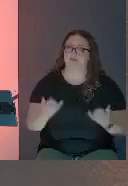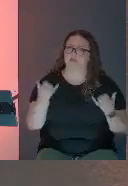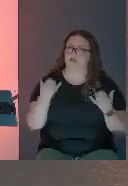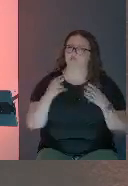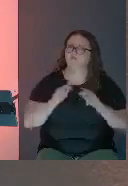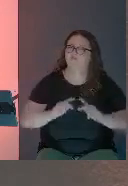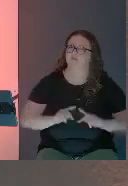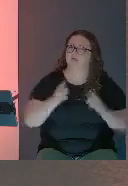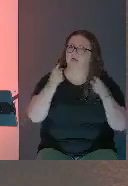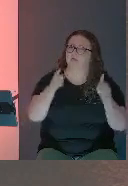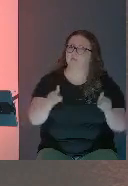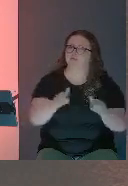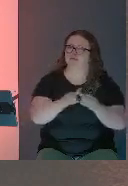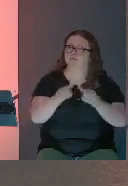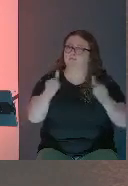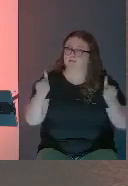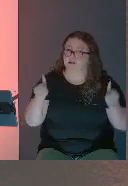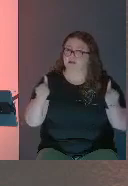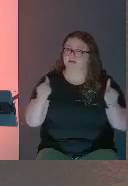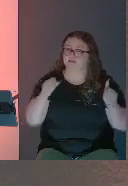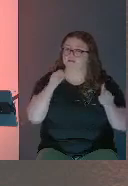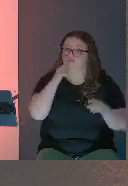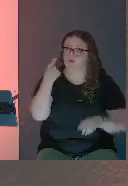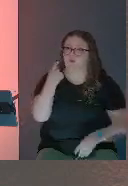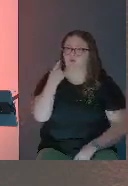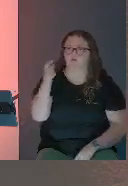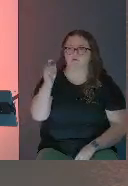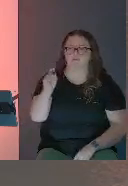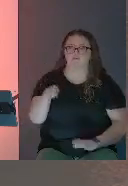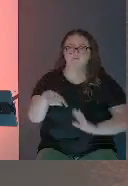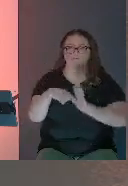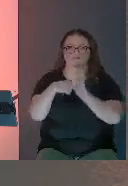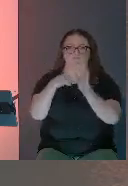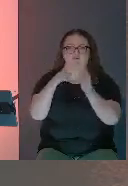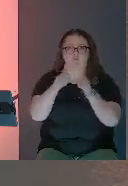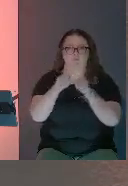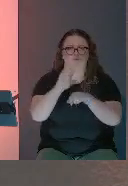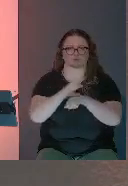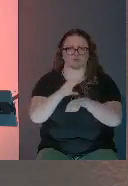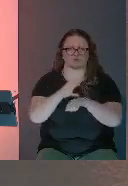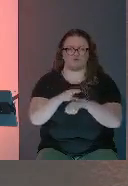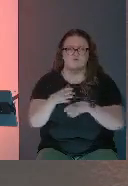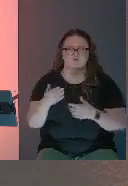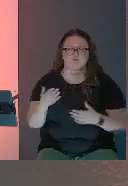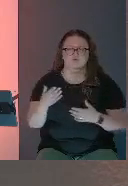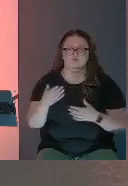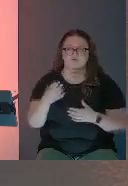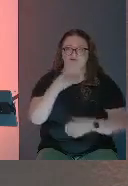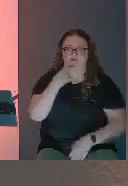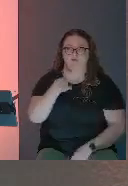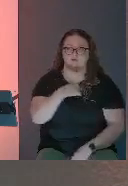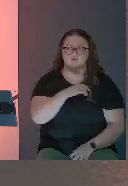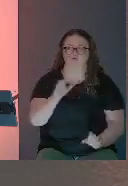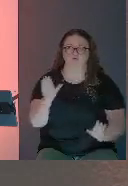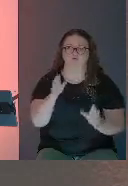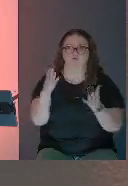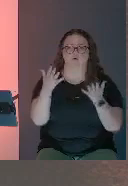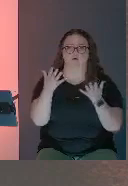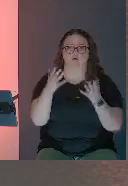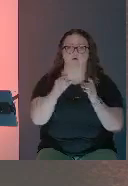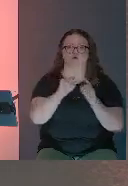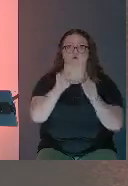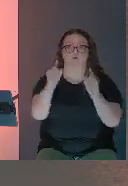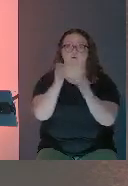happens, right? But that's not the only thing that God wants to reveal to the church. You know what he's charging you and me to do? To go and